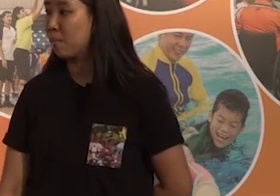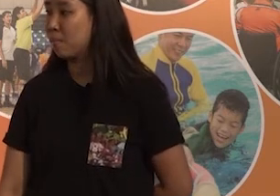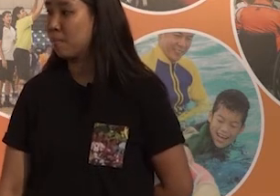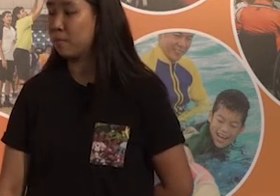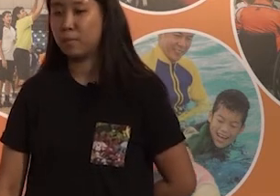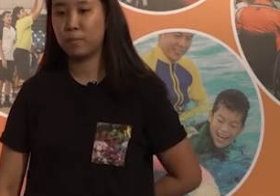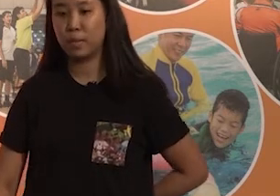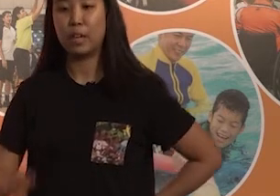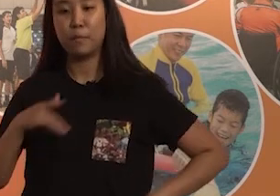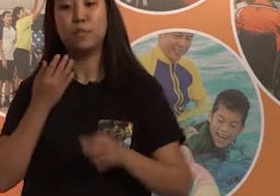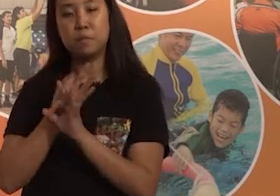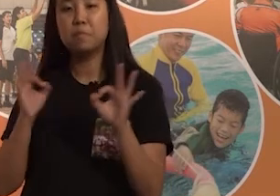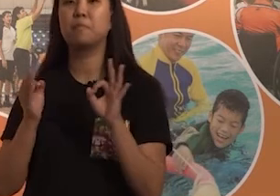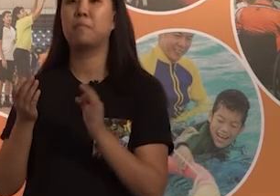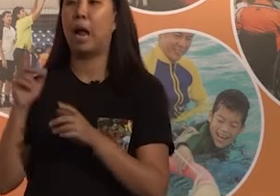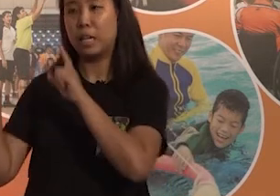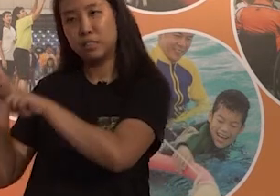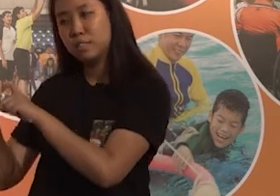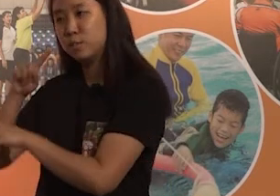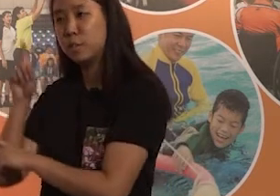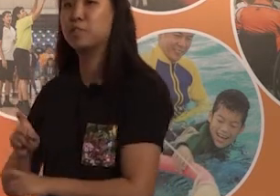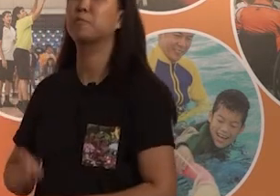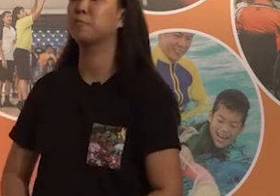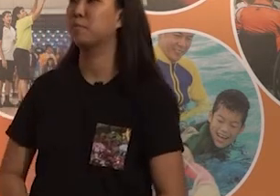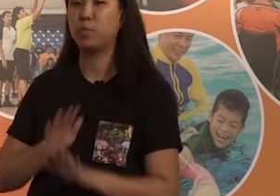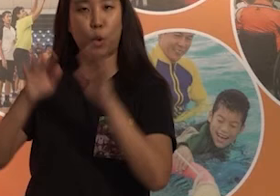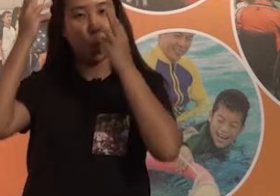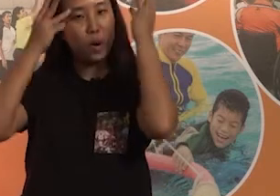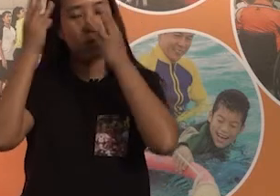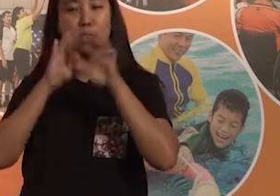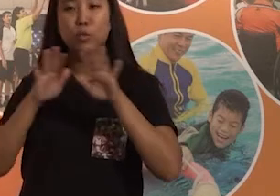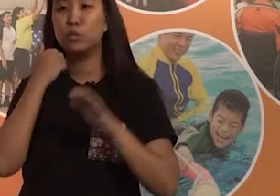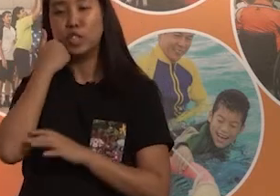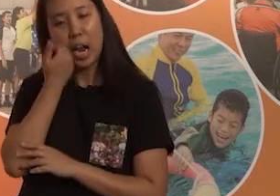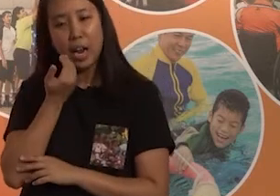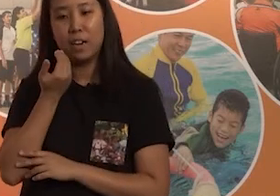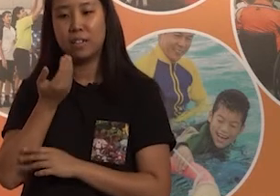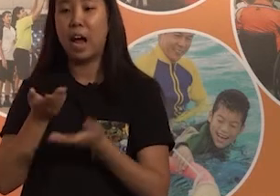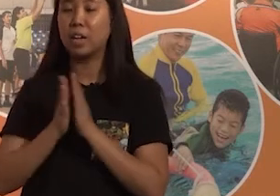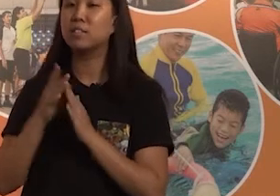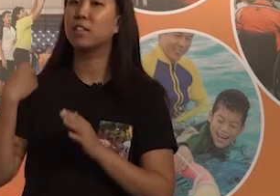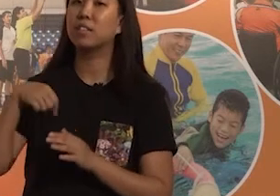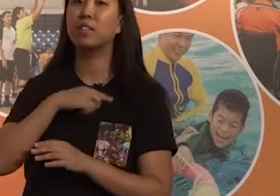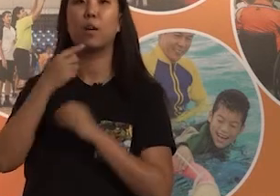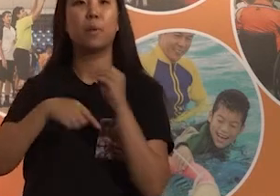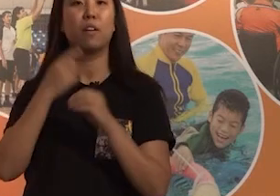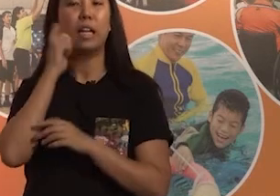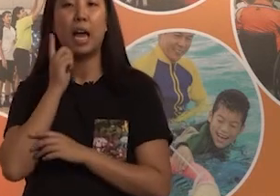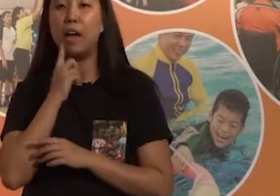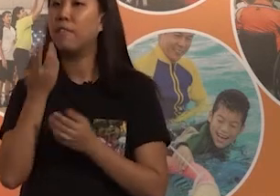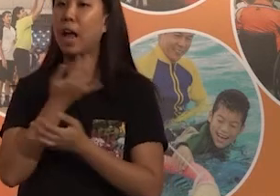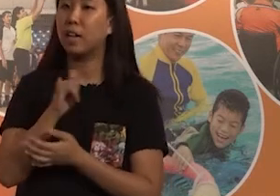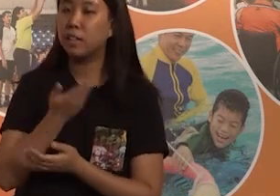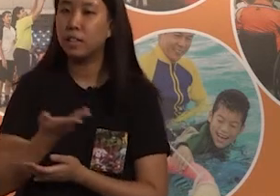Do feel free to ask questions. Don't worry. Don't be so shy. Just ask us about the deaf, maybe